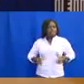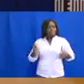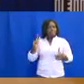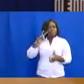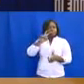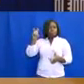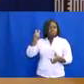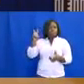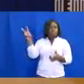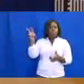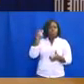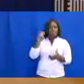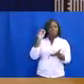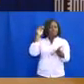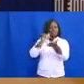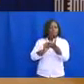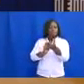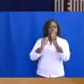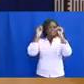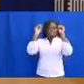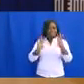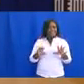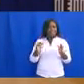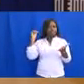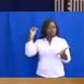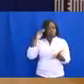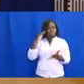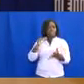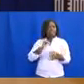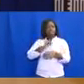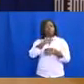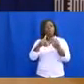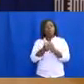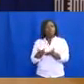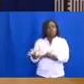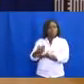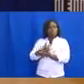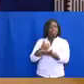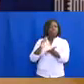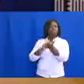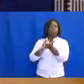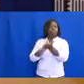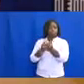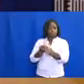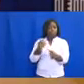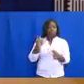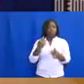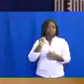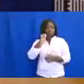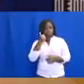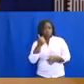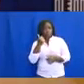,000 students, lecturers, and non-teaching staff who will be returning to campus from tomorrow,